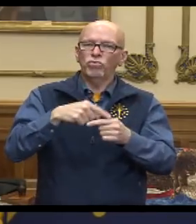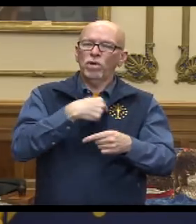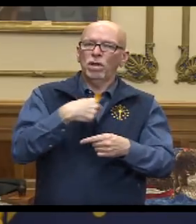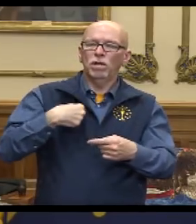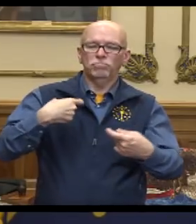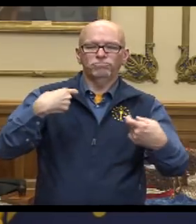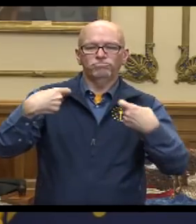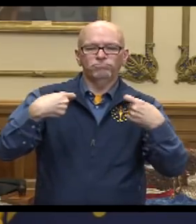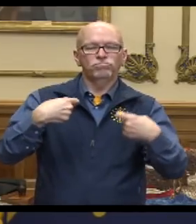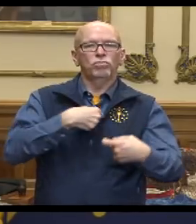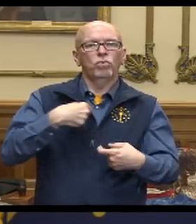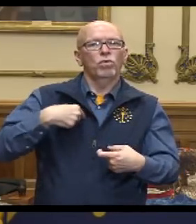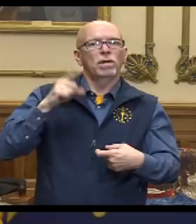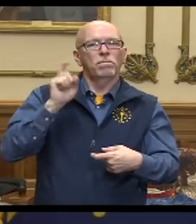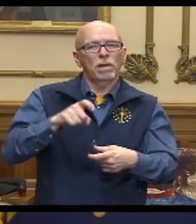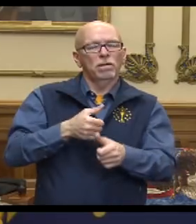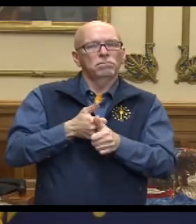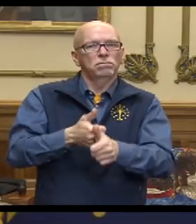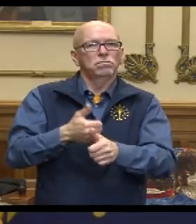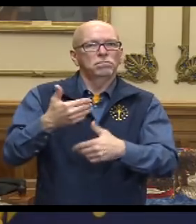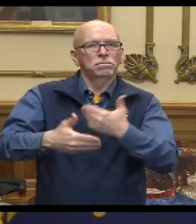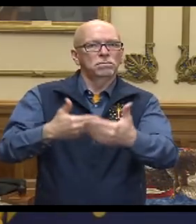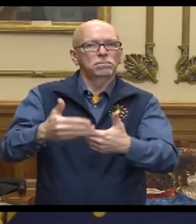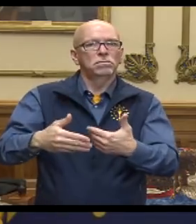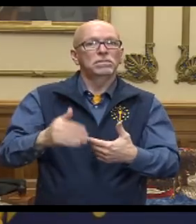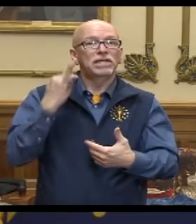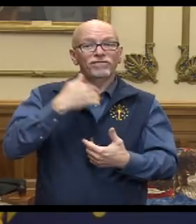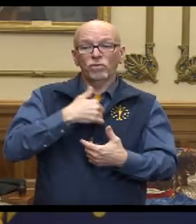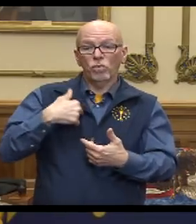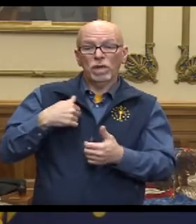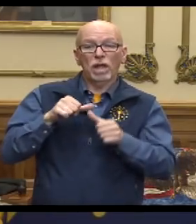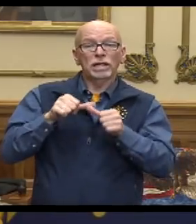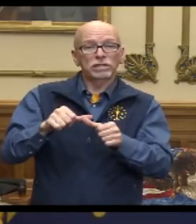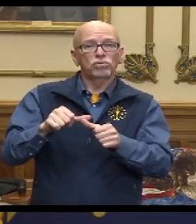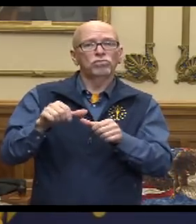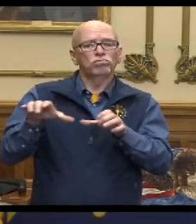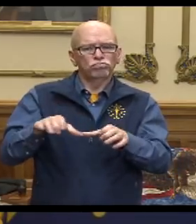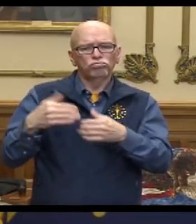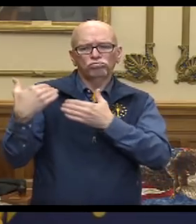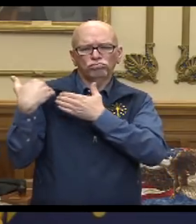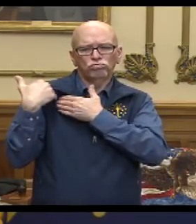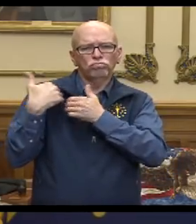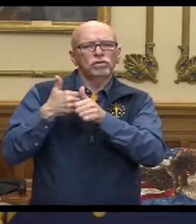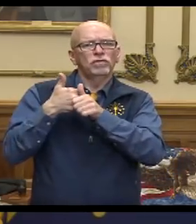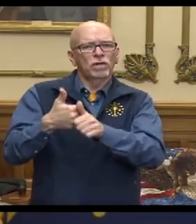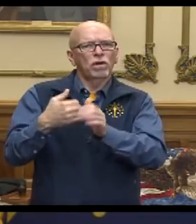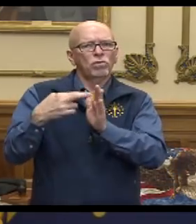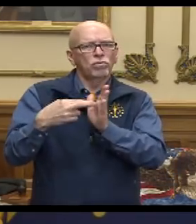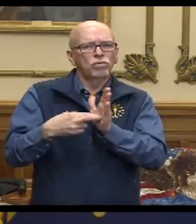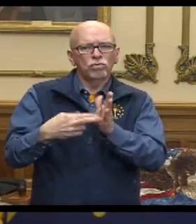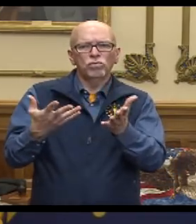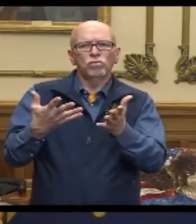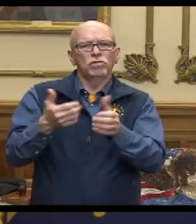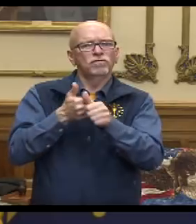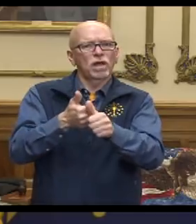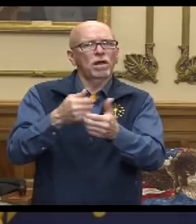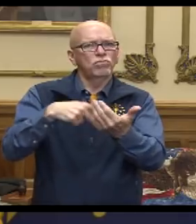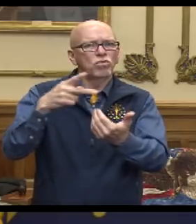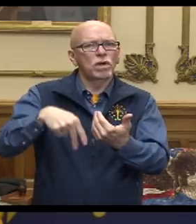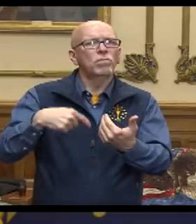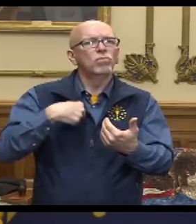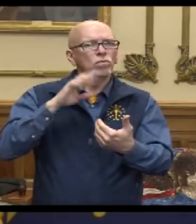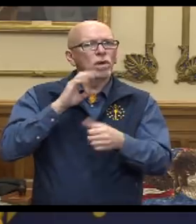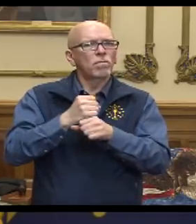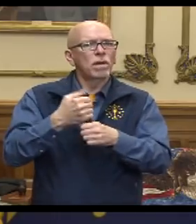come down to us if we stay on this track. If we continue to be responsible, play by the rules, get with the program, we'll continue to